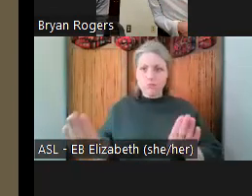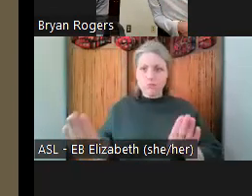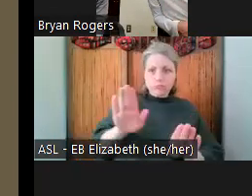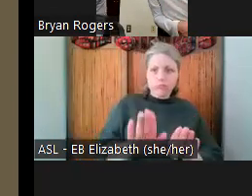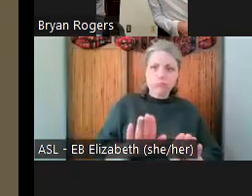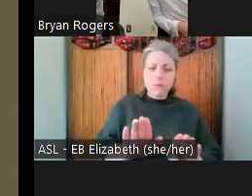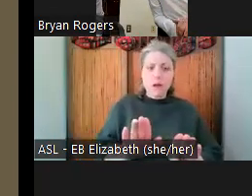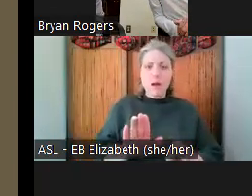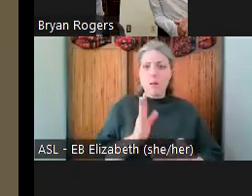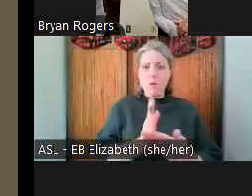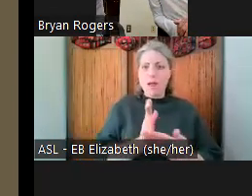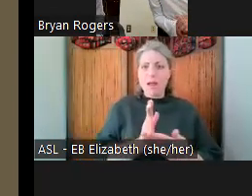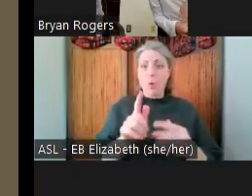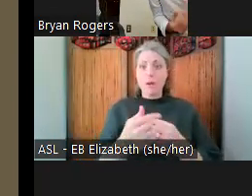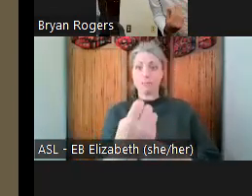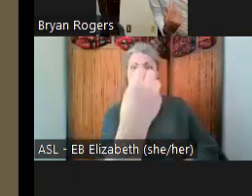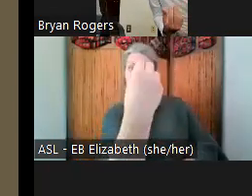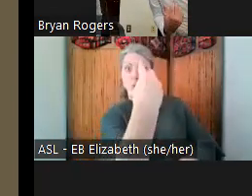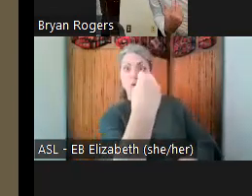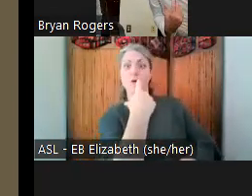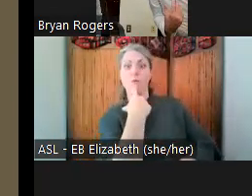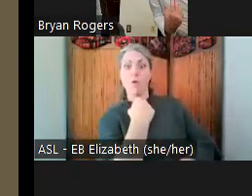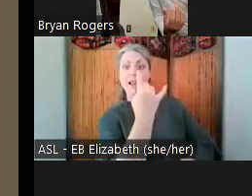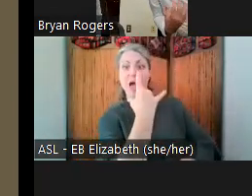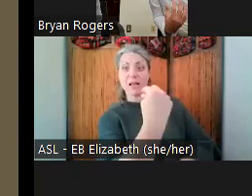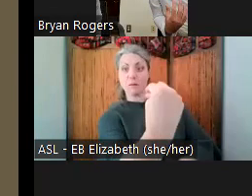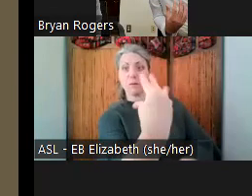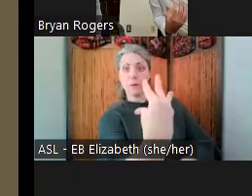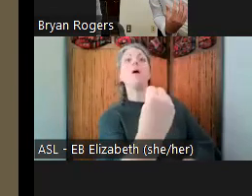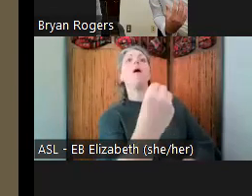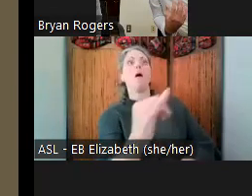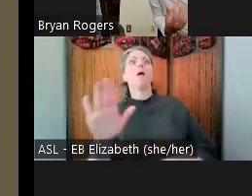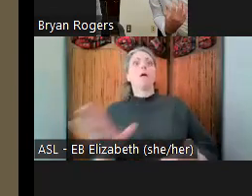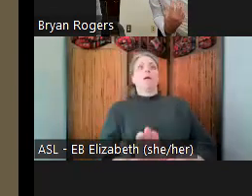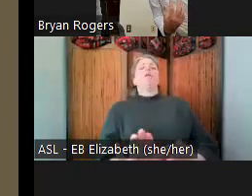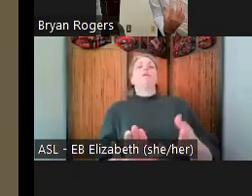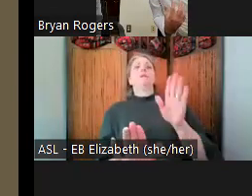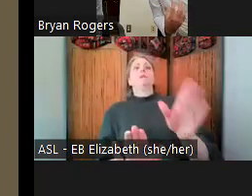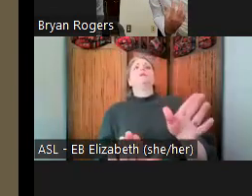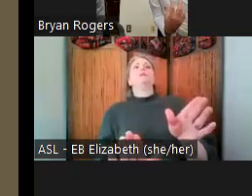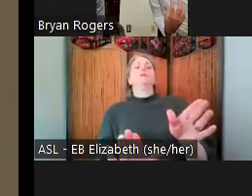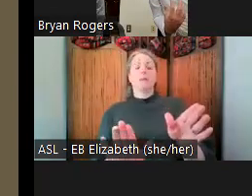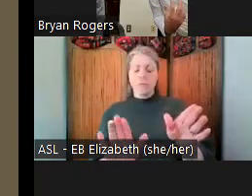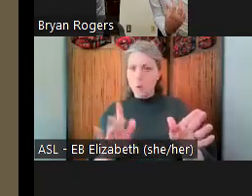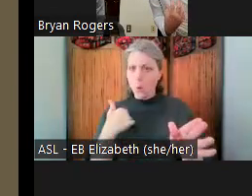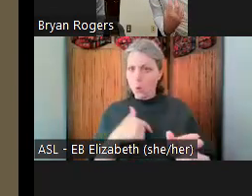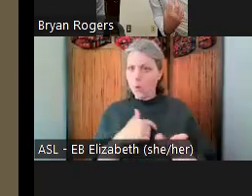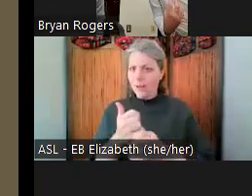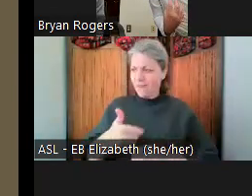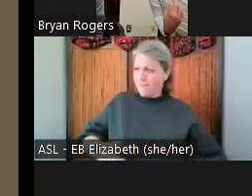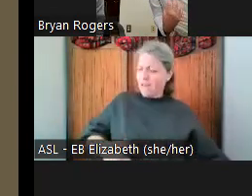cued from a red light. So some of this, again, when it comes to these students, we kind of get a feel for how they are